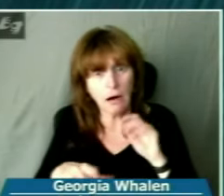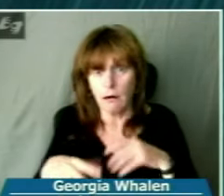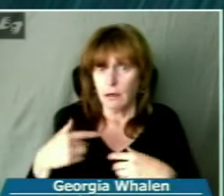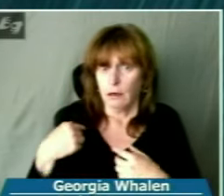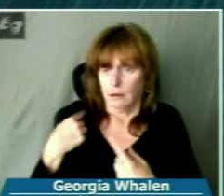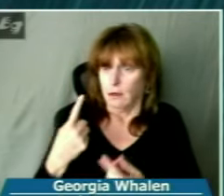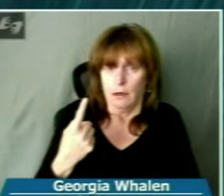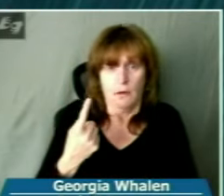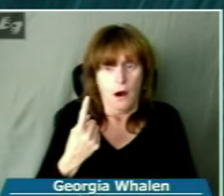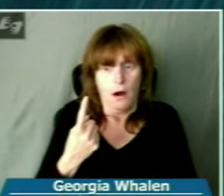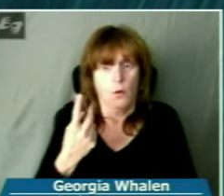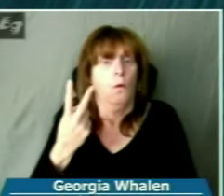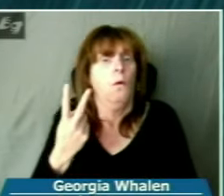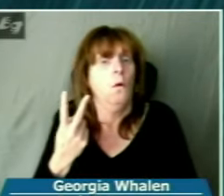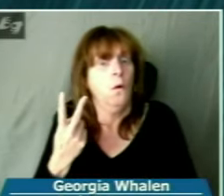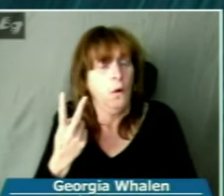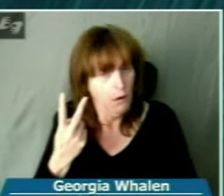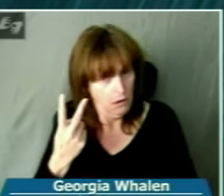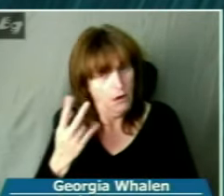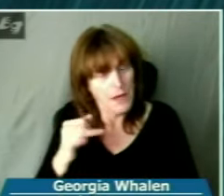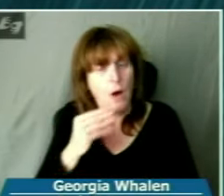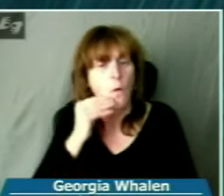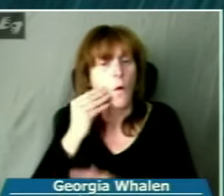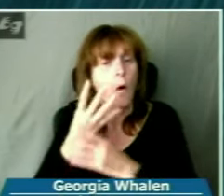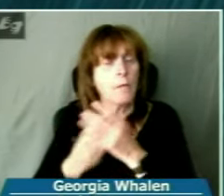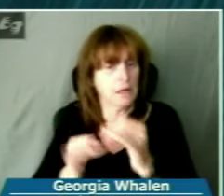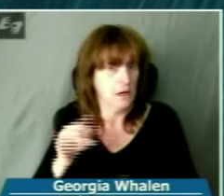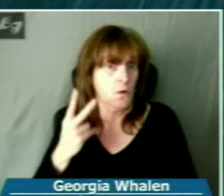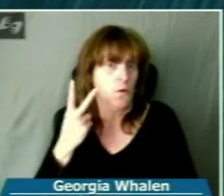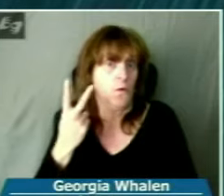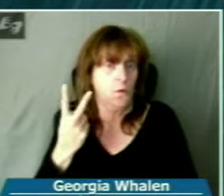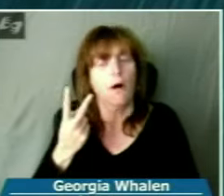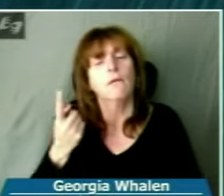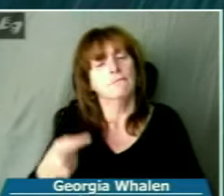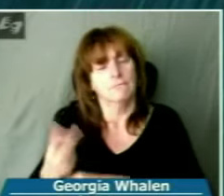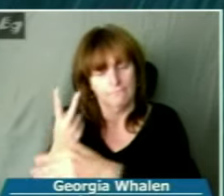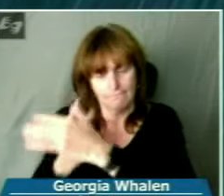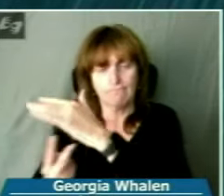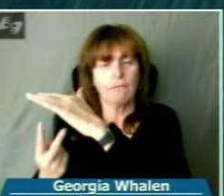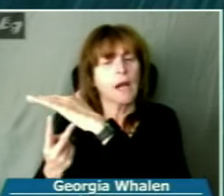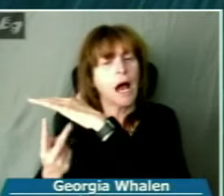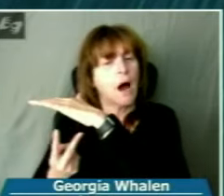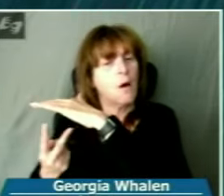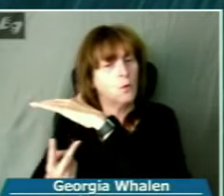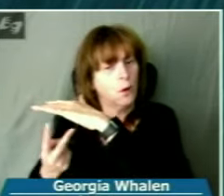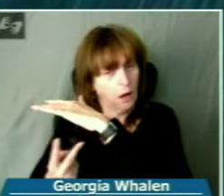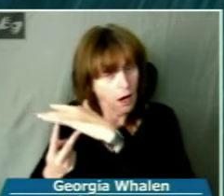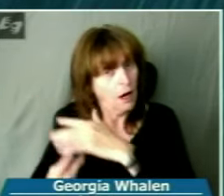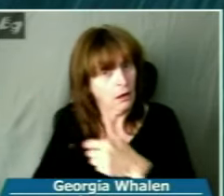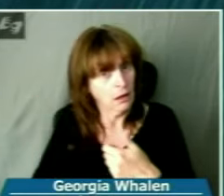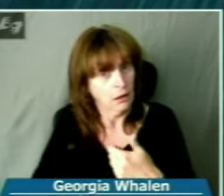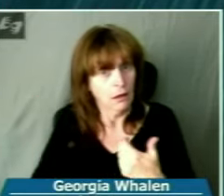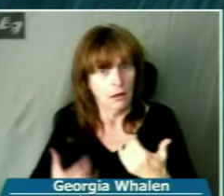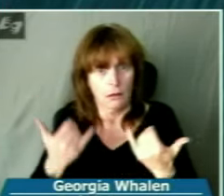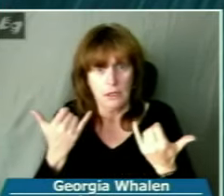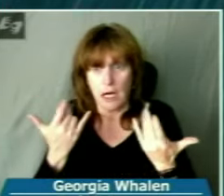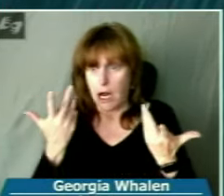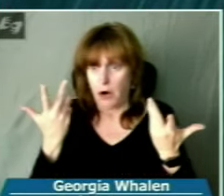two people that have had to stay within the center, and as of the moment right now, there's no one